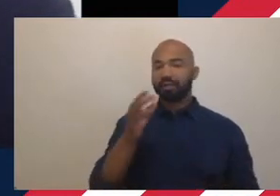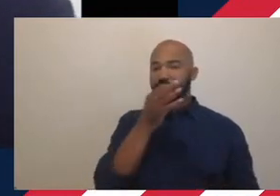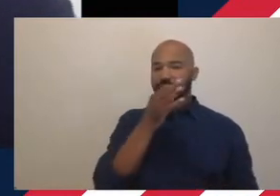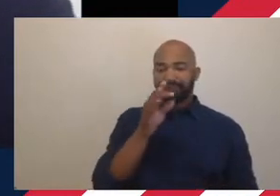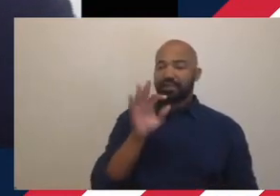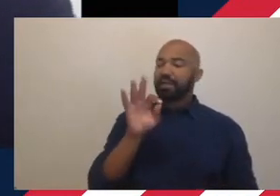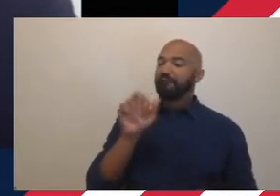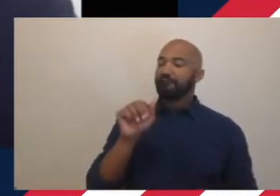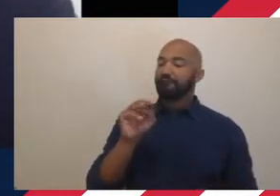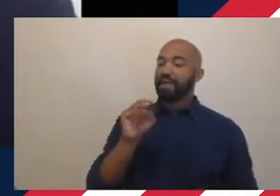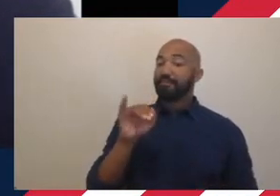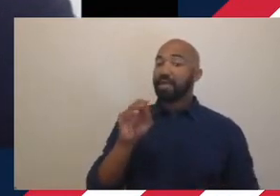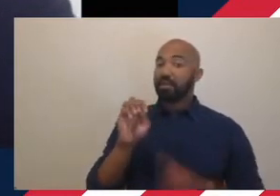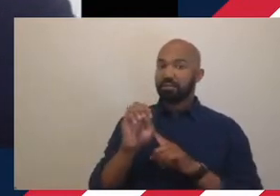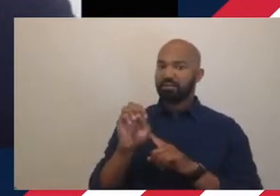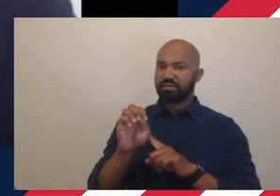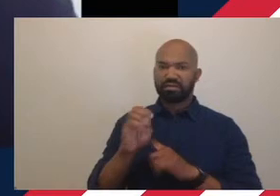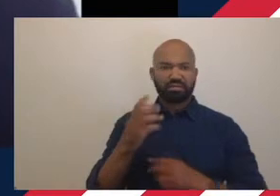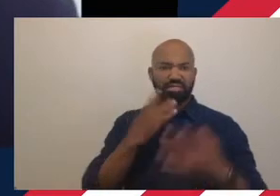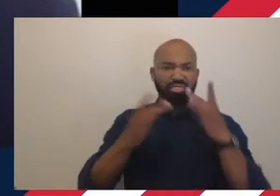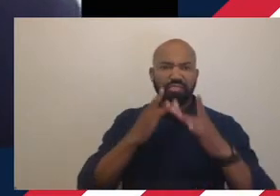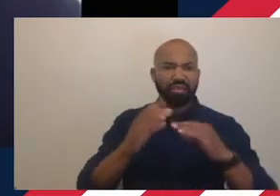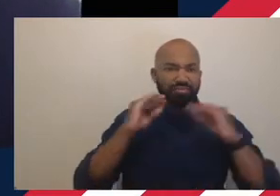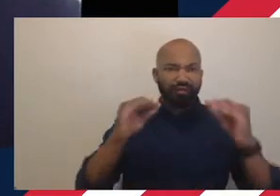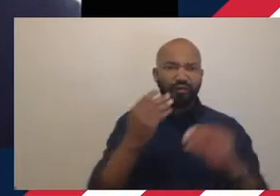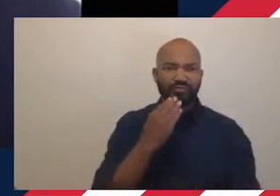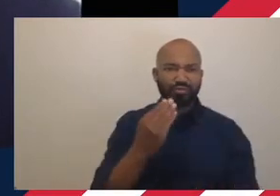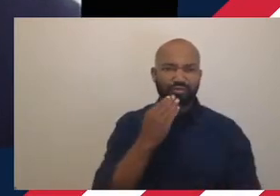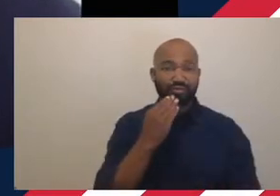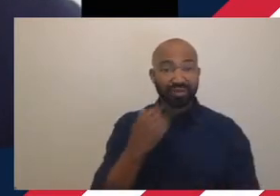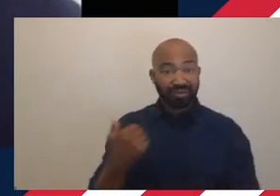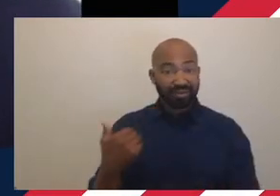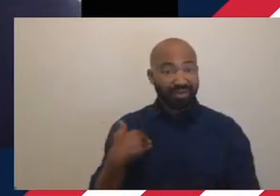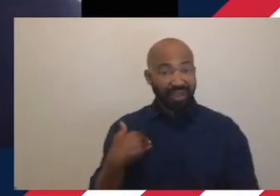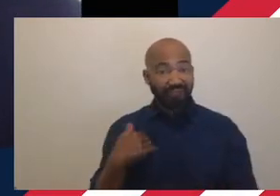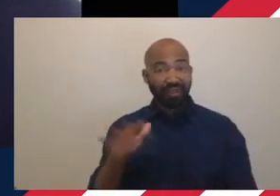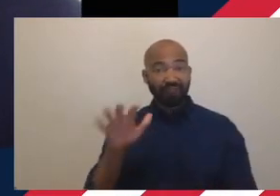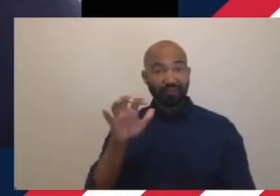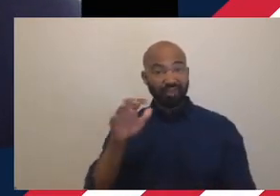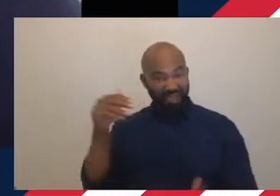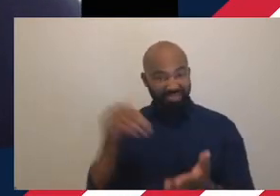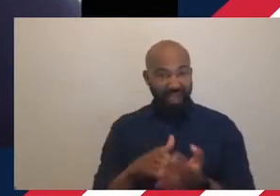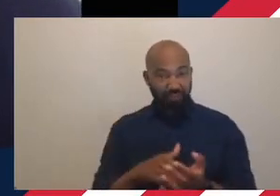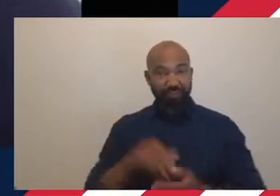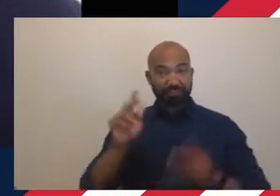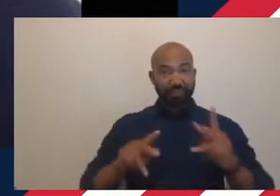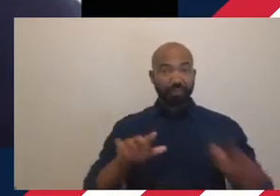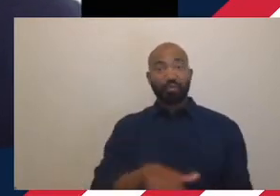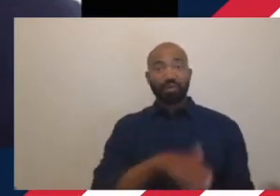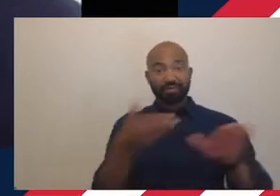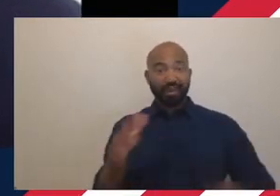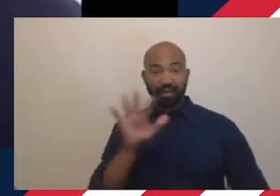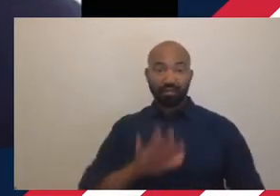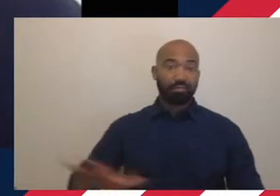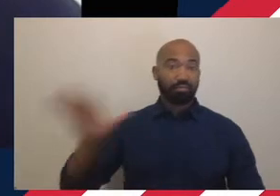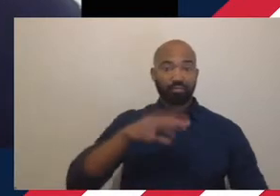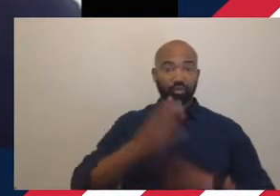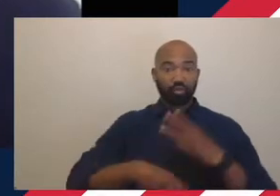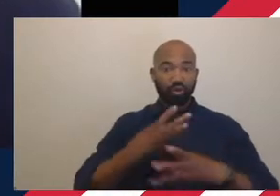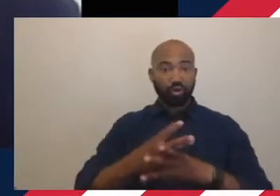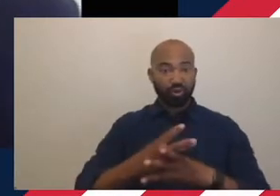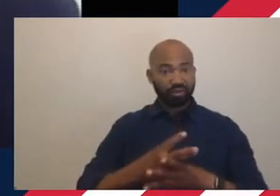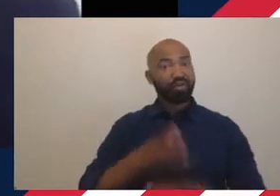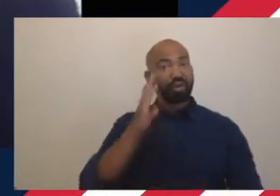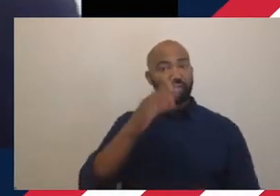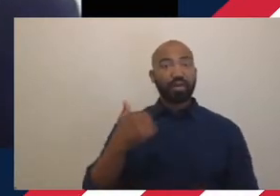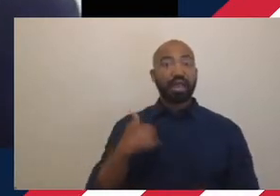that already this morning we had 500,000 recorded deaths around the world. We think that there will be 36 famine